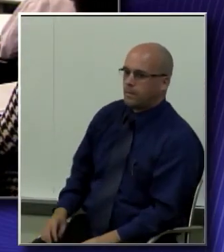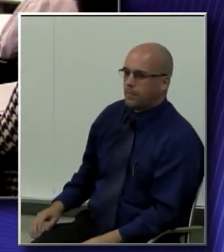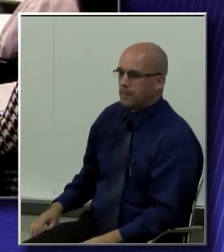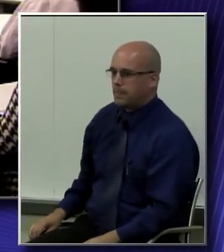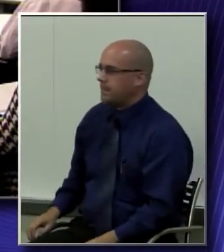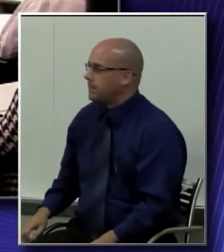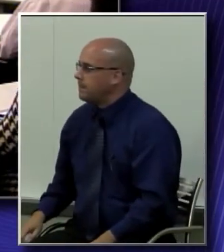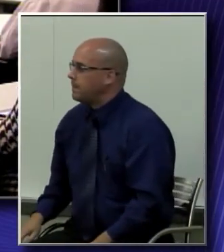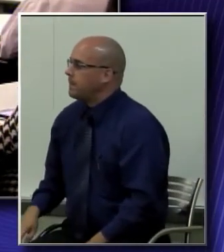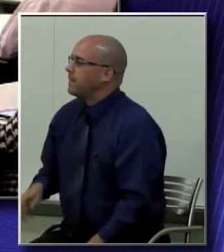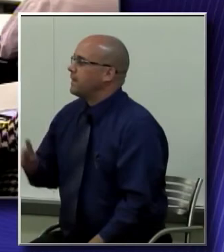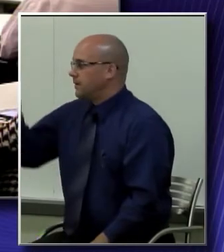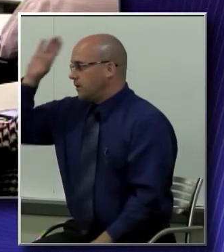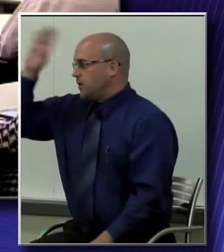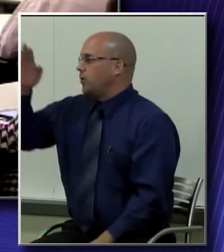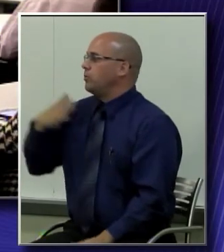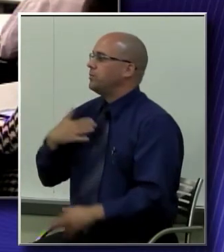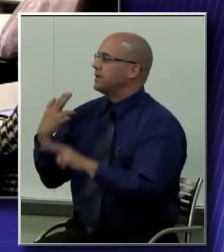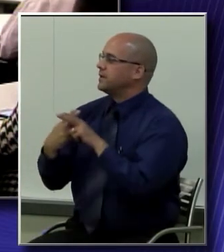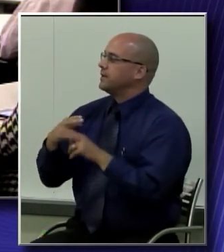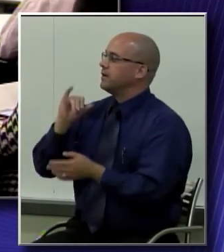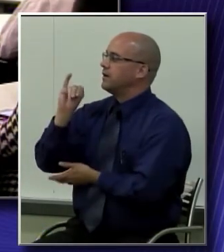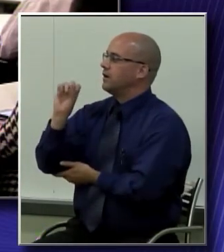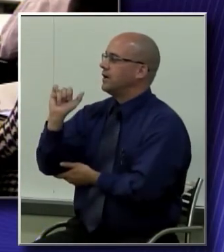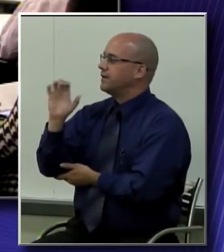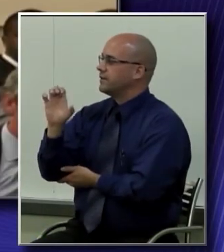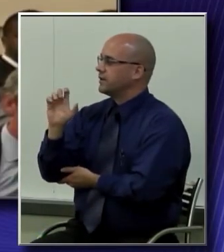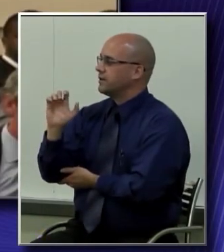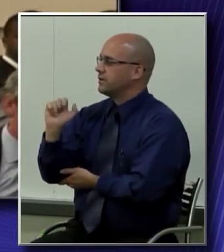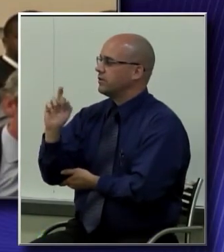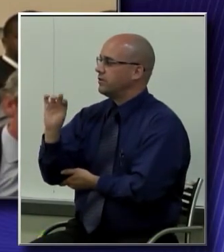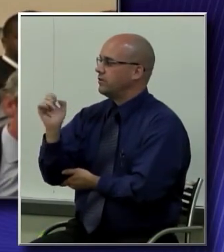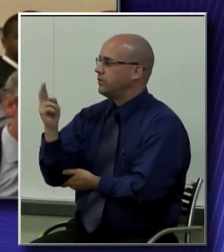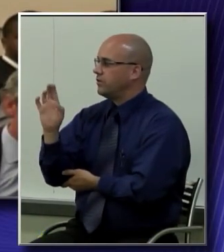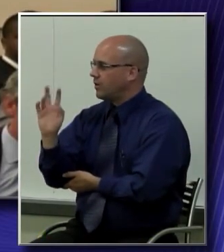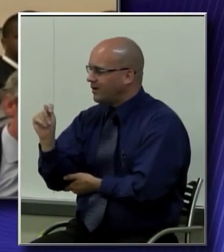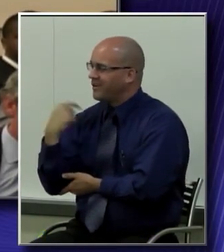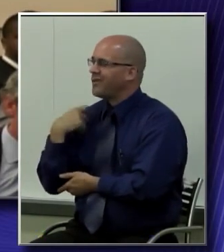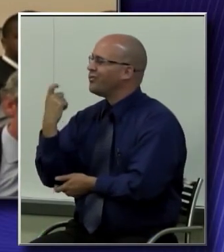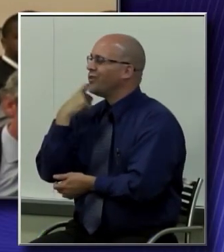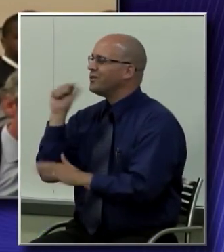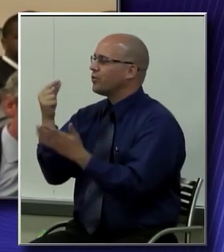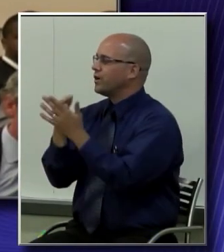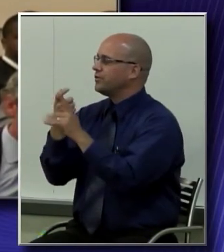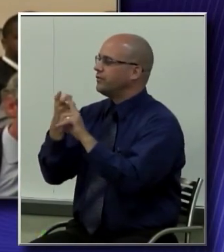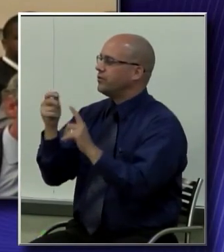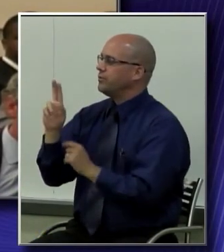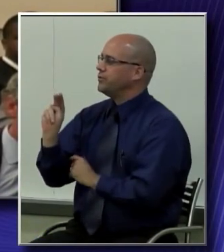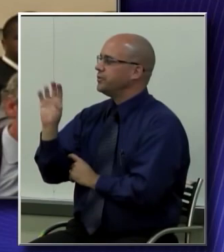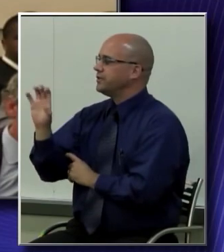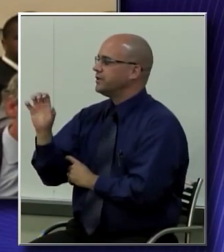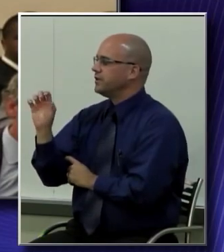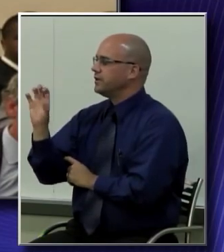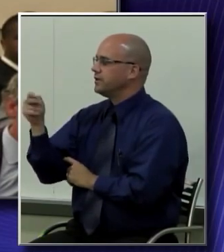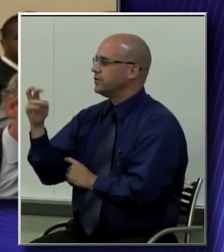Yes, sir. Hi, everyone. My name is Isaac Earnhardt. I'm a recent graduate of UNC Chapel Hill.